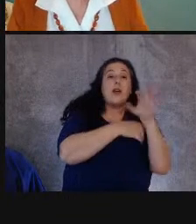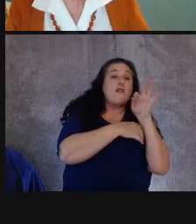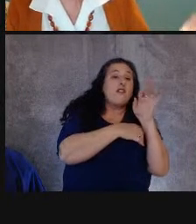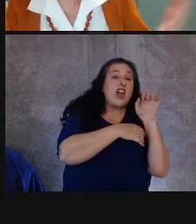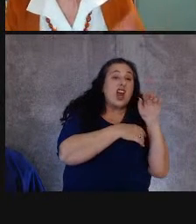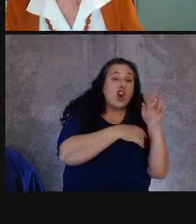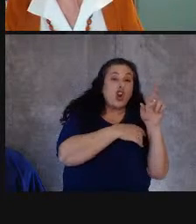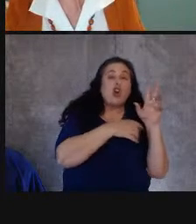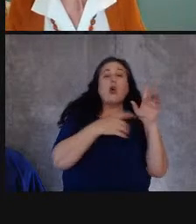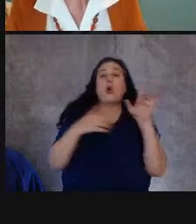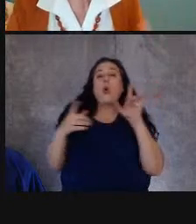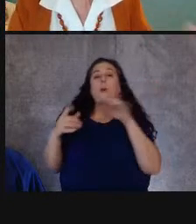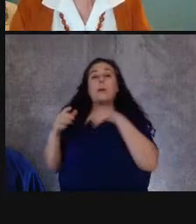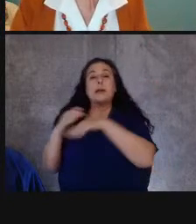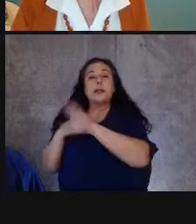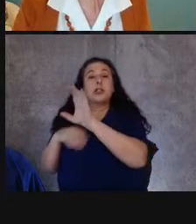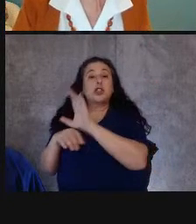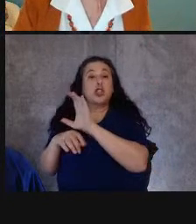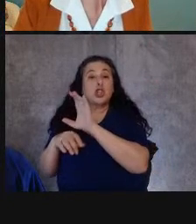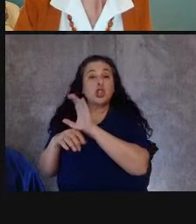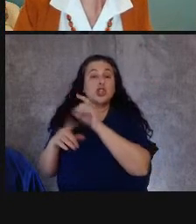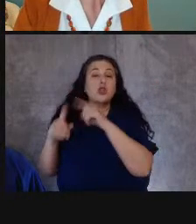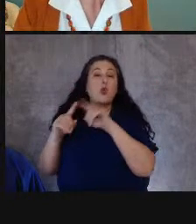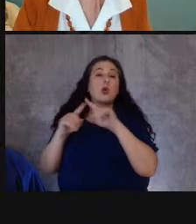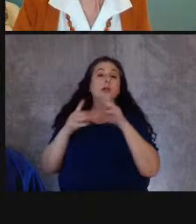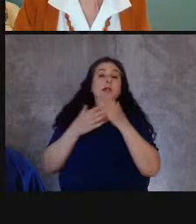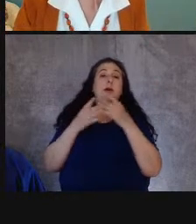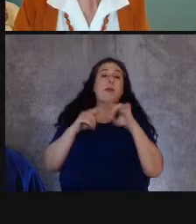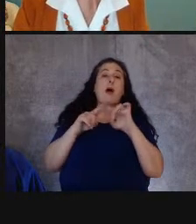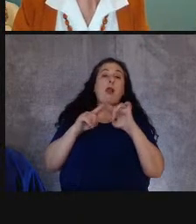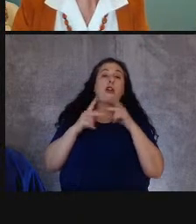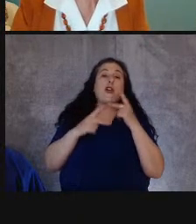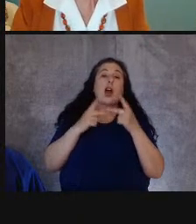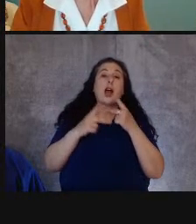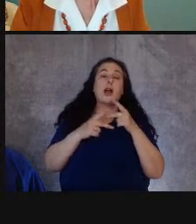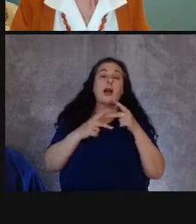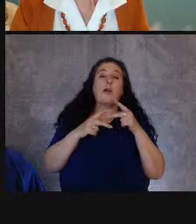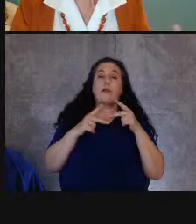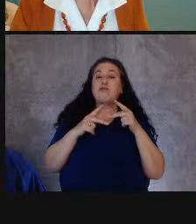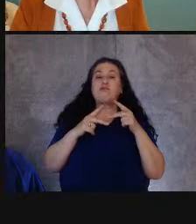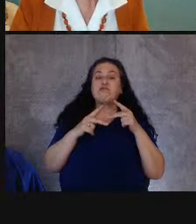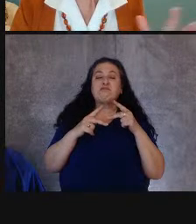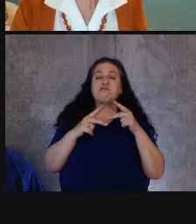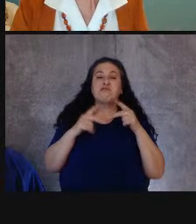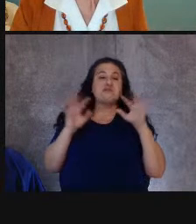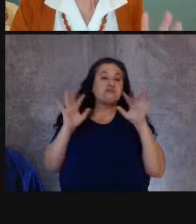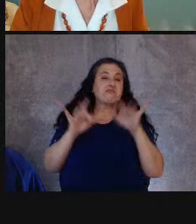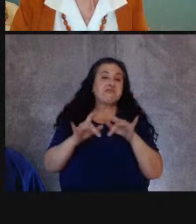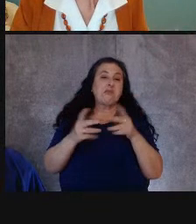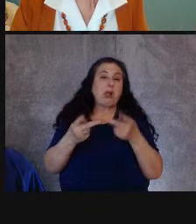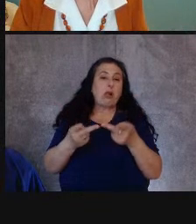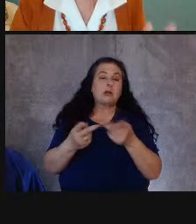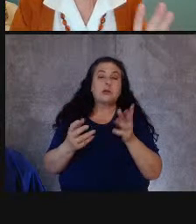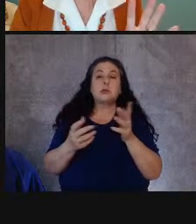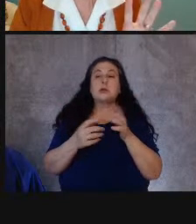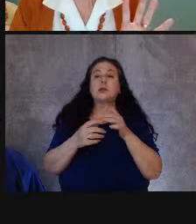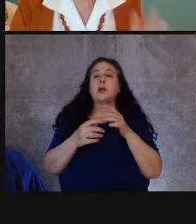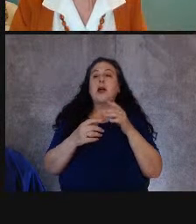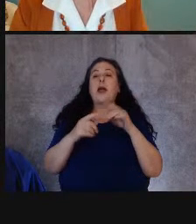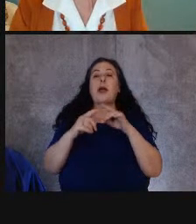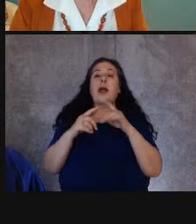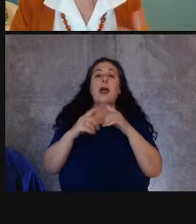they would be at a church or some other kind of venue. And these would be exhibits that